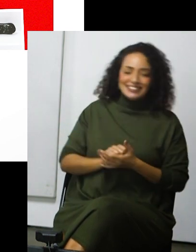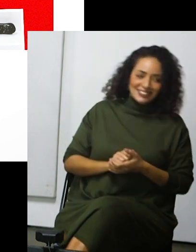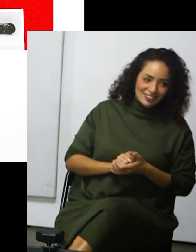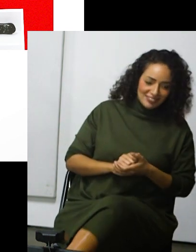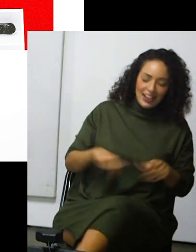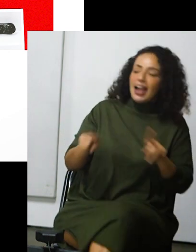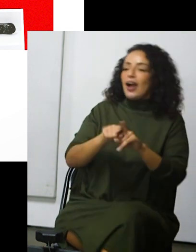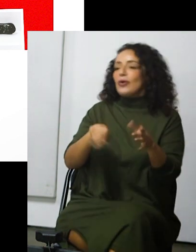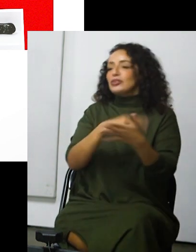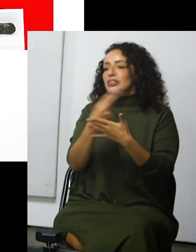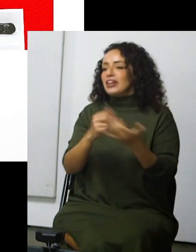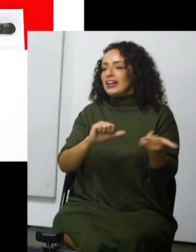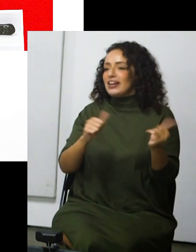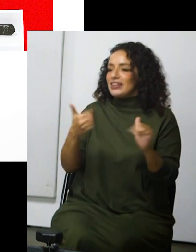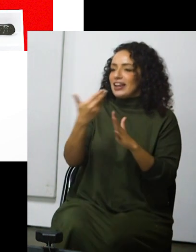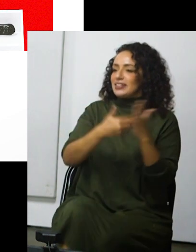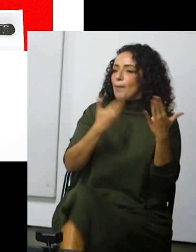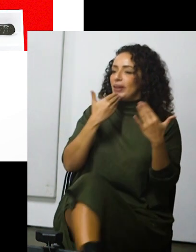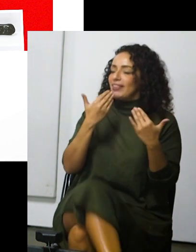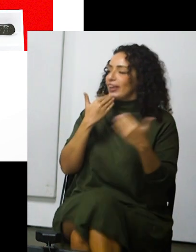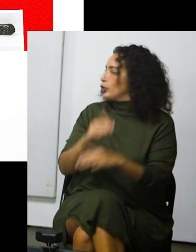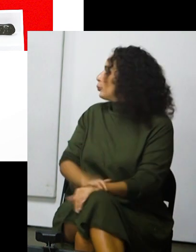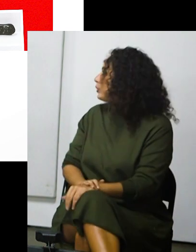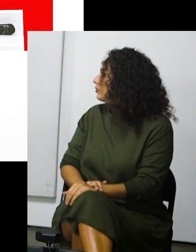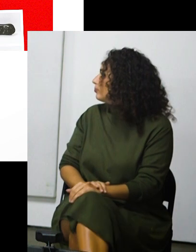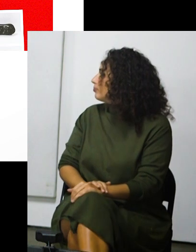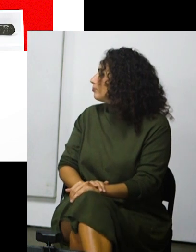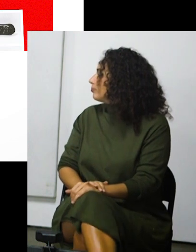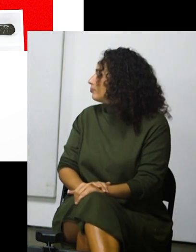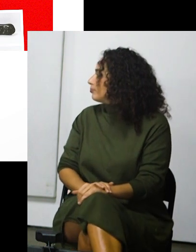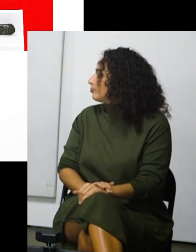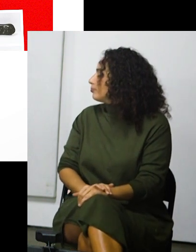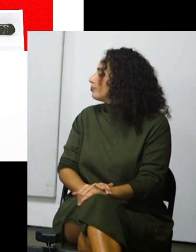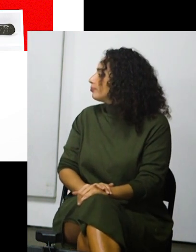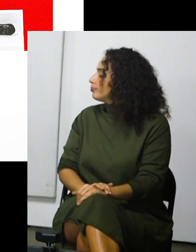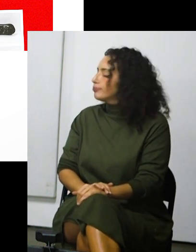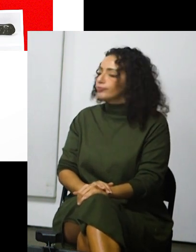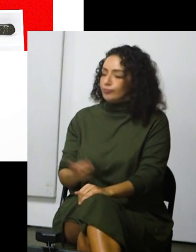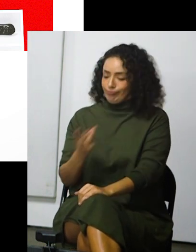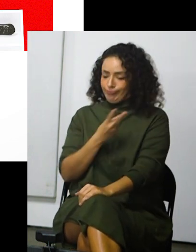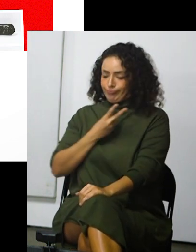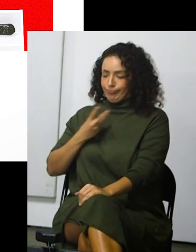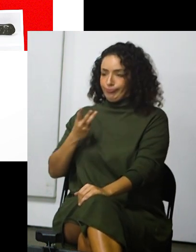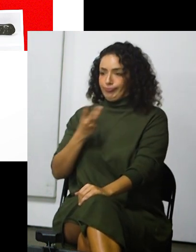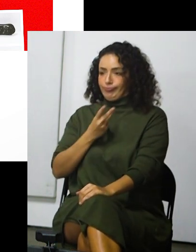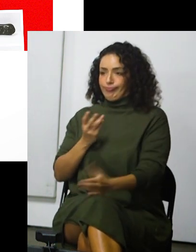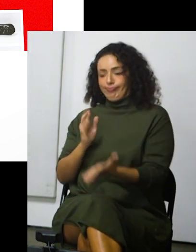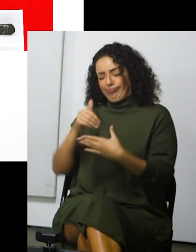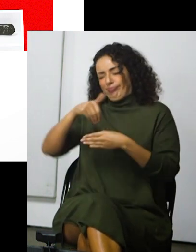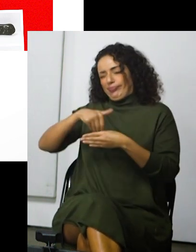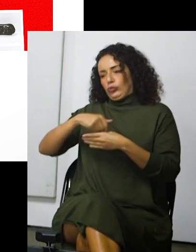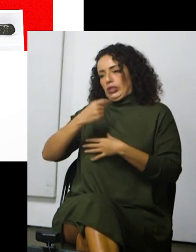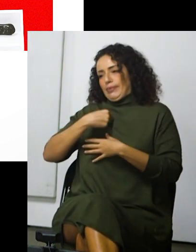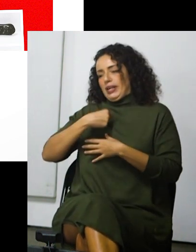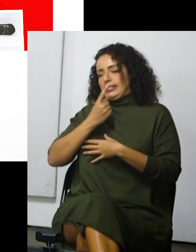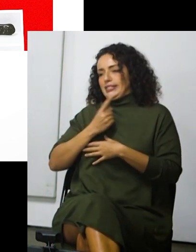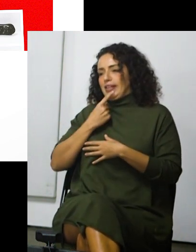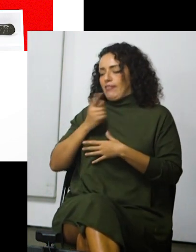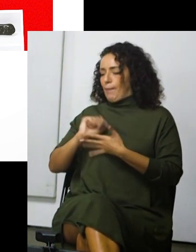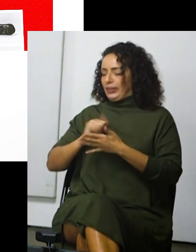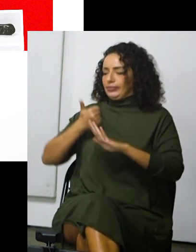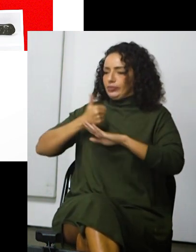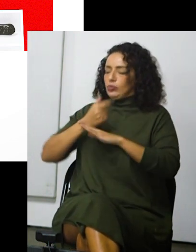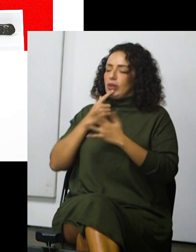And designer, next slide please, thank you. I'm also 1/3 of the collective Access Power Visibility with Arjun